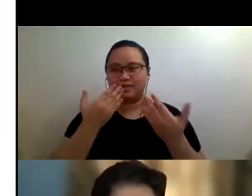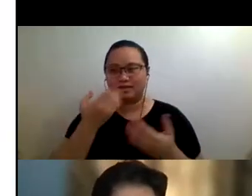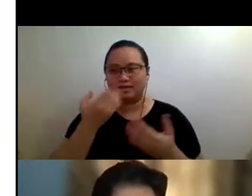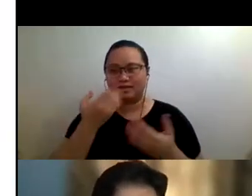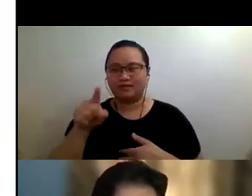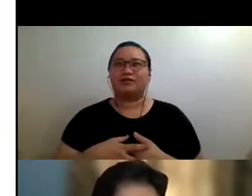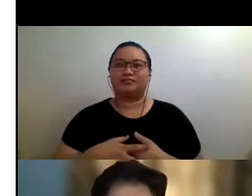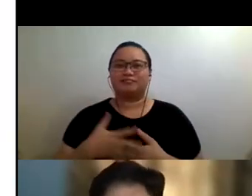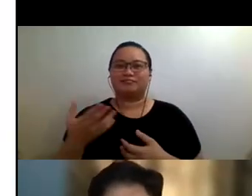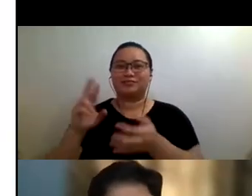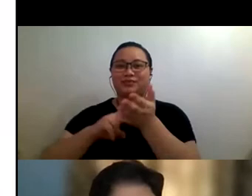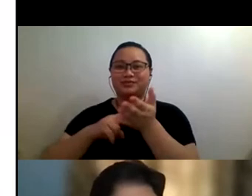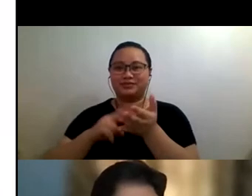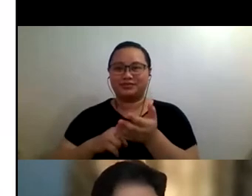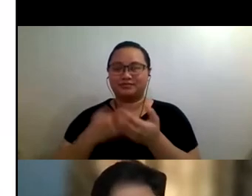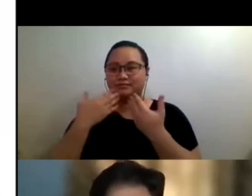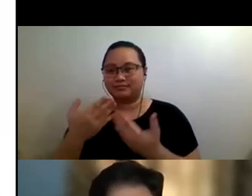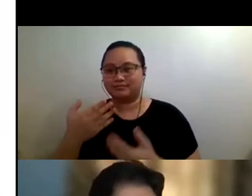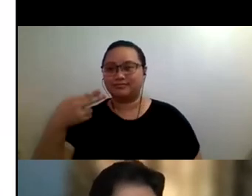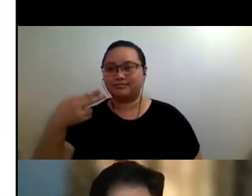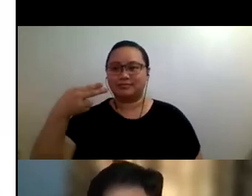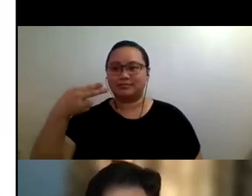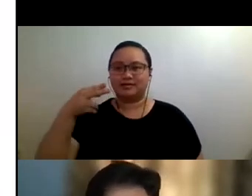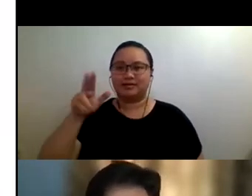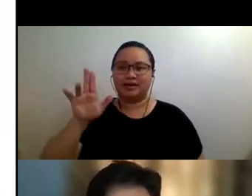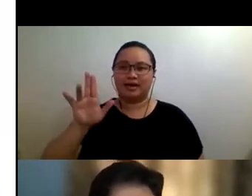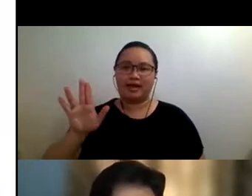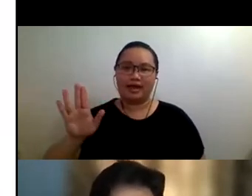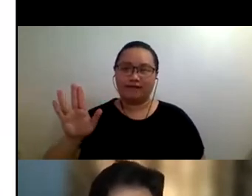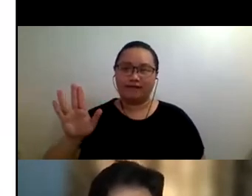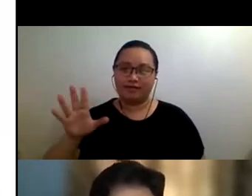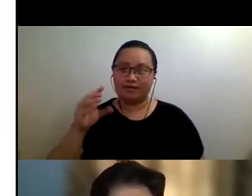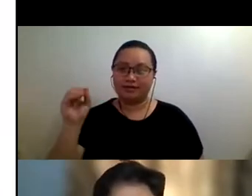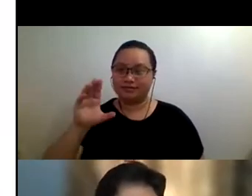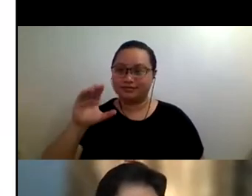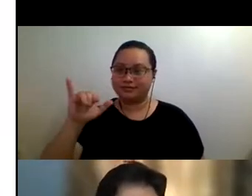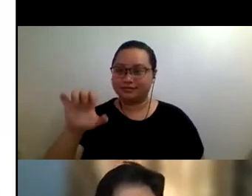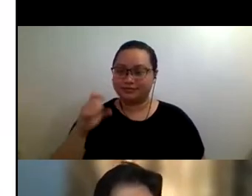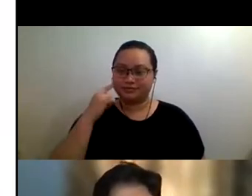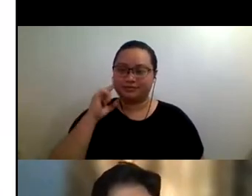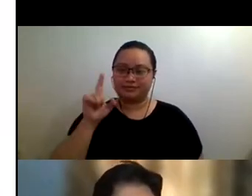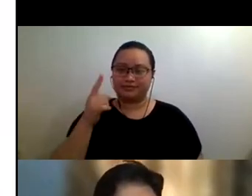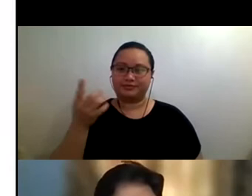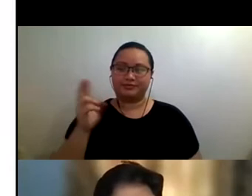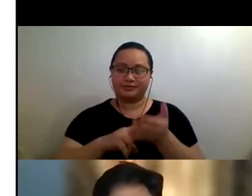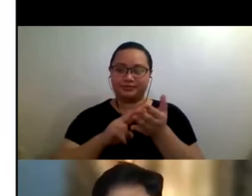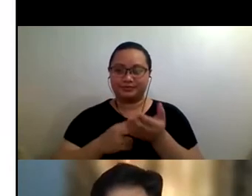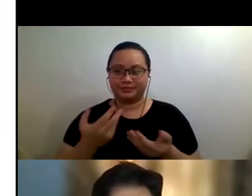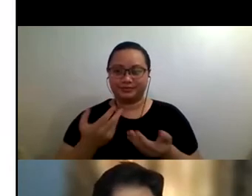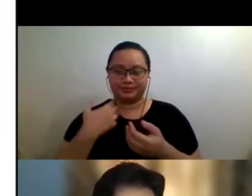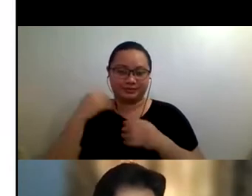you for, well, first of all, signing up, no? Thank you to Hi-Fi and CIE, of course, for organizing this event. So as mentioned, no, I'm TQ.